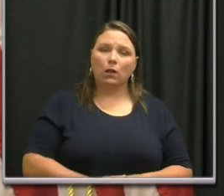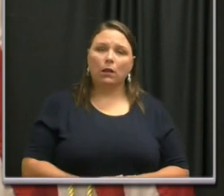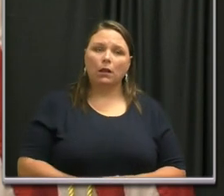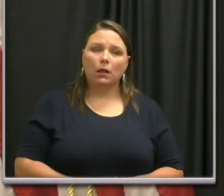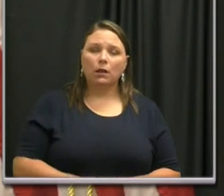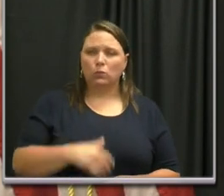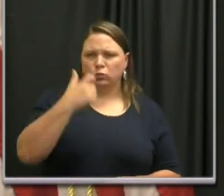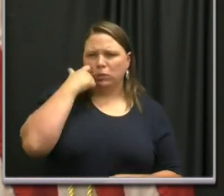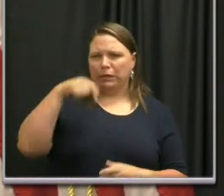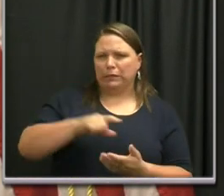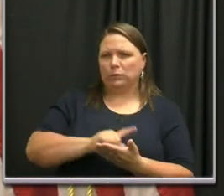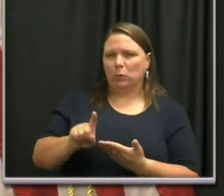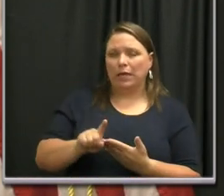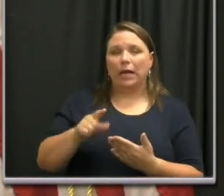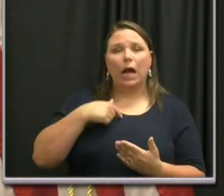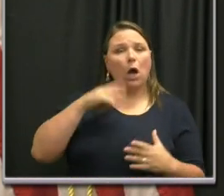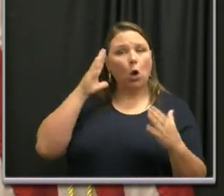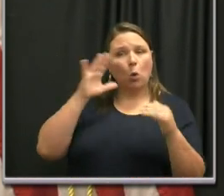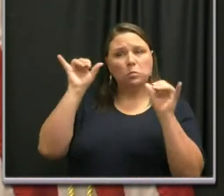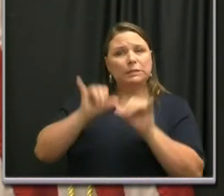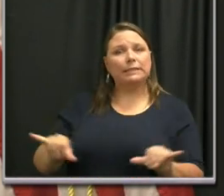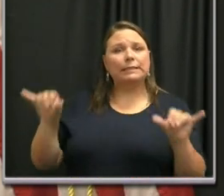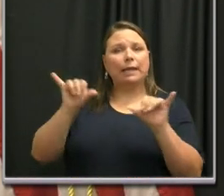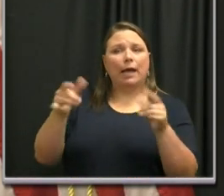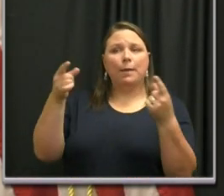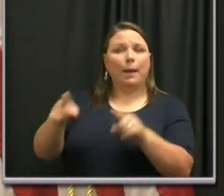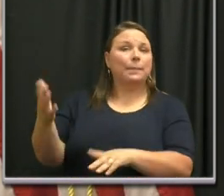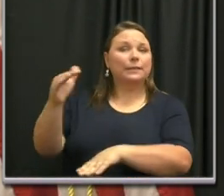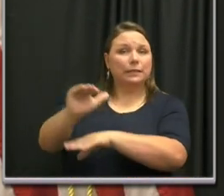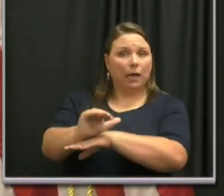there's no reason to think that that won't be today's outcome.